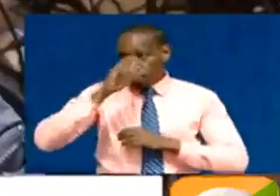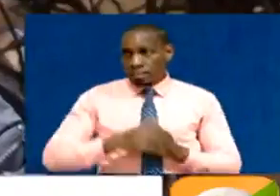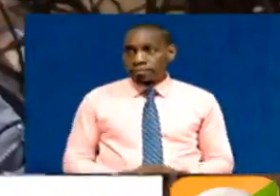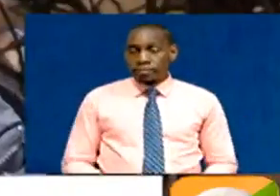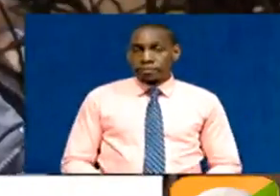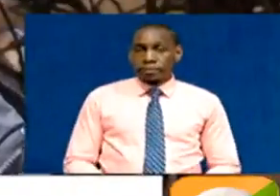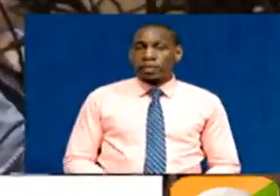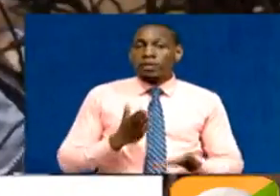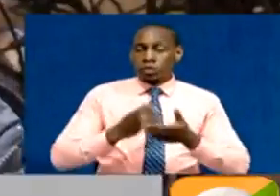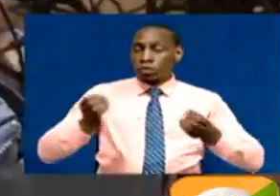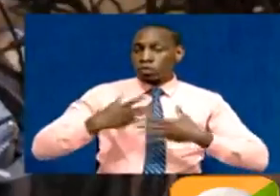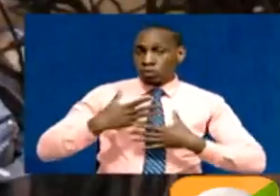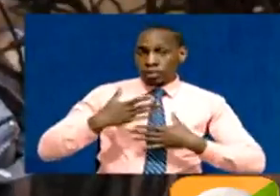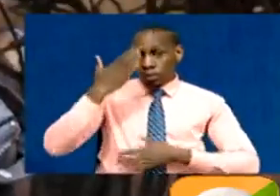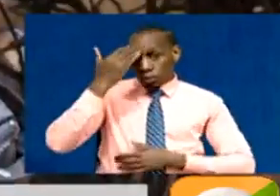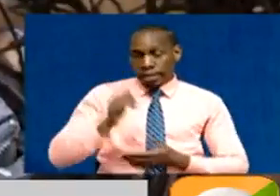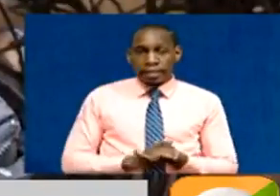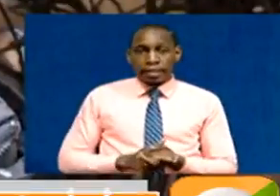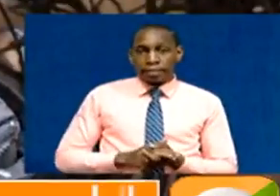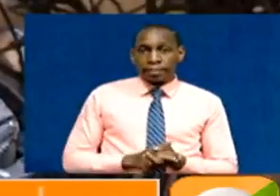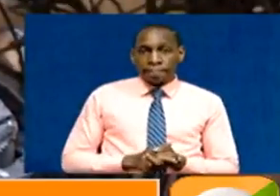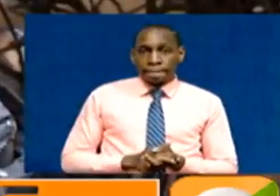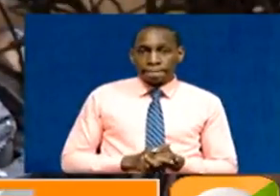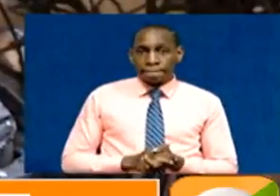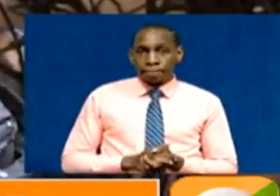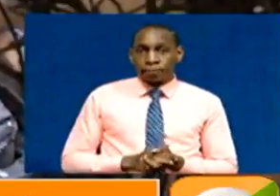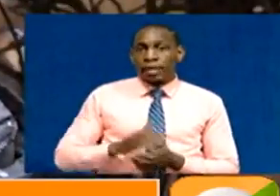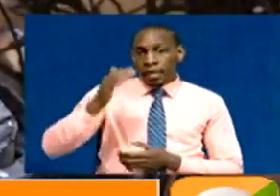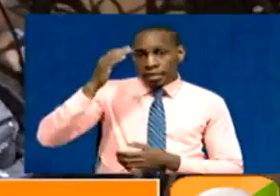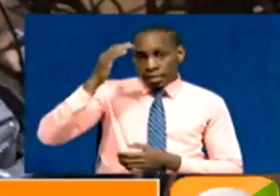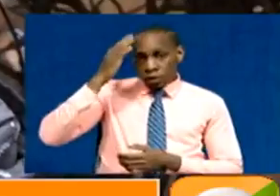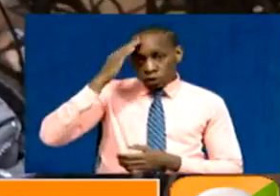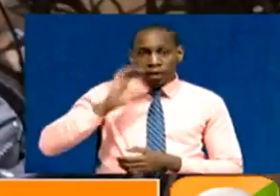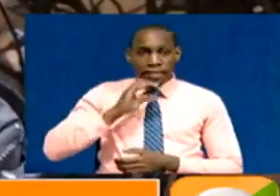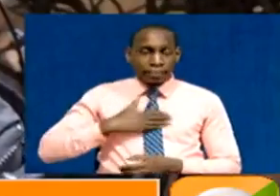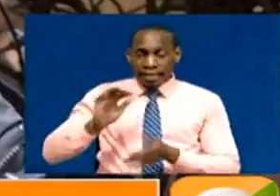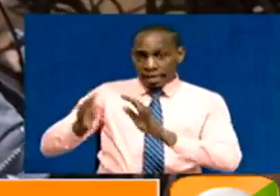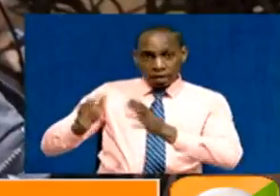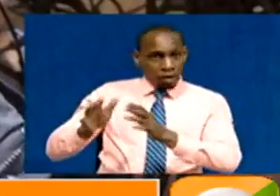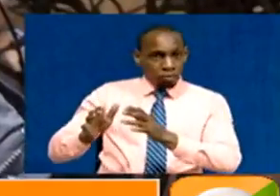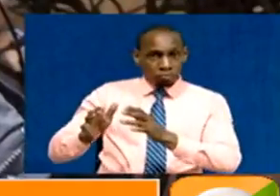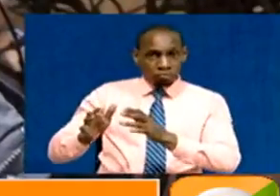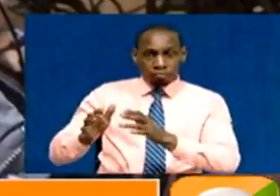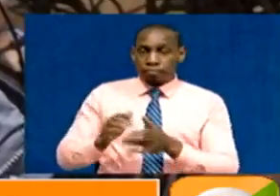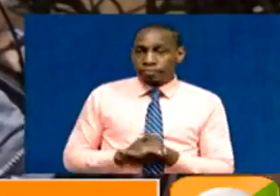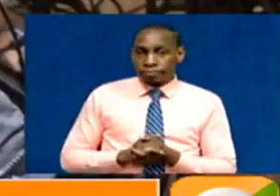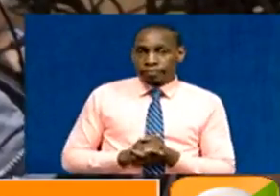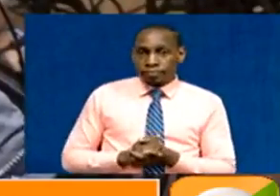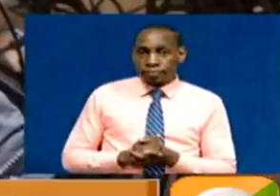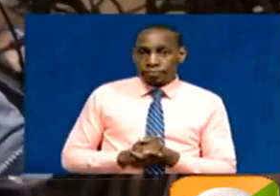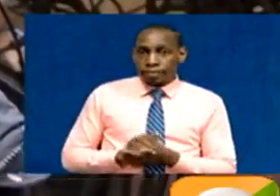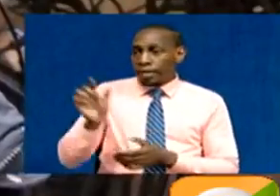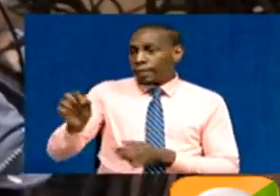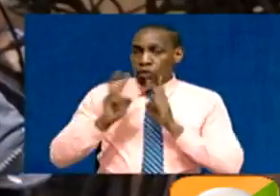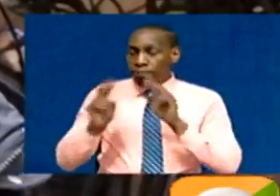police. Nilistuka sana juu venye najuanga huyu jamaa kazini yangu. Hakuangi mtu wa